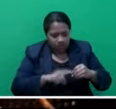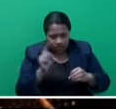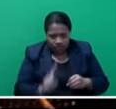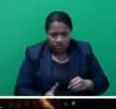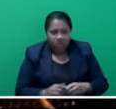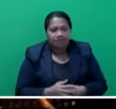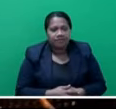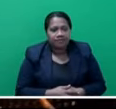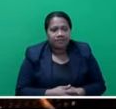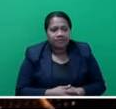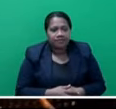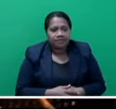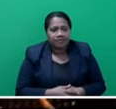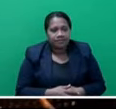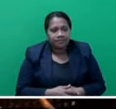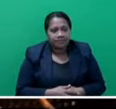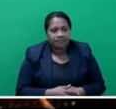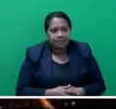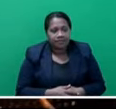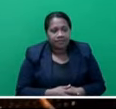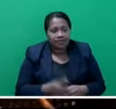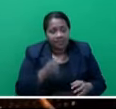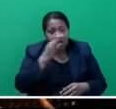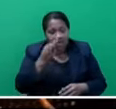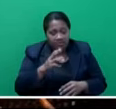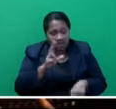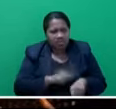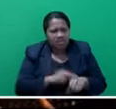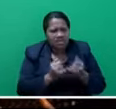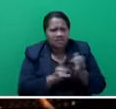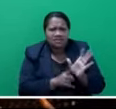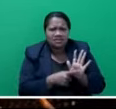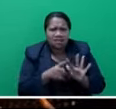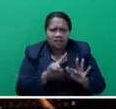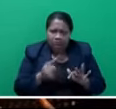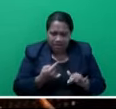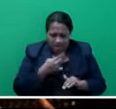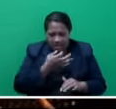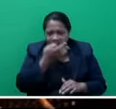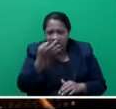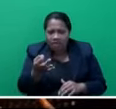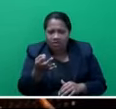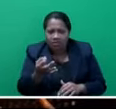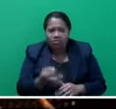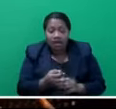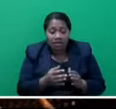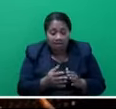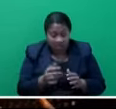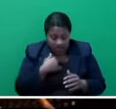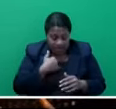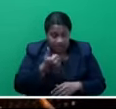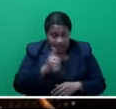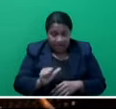was supposed to be asked by Dr. Salik Govind, but I've allowed that the